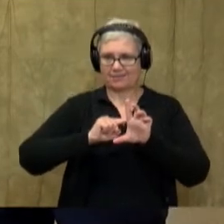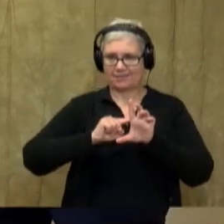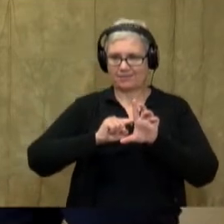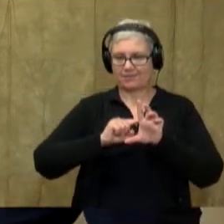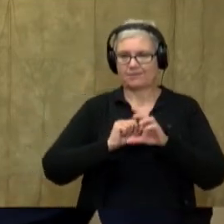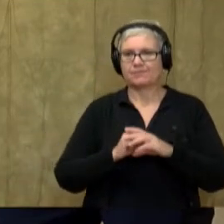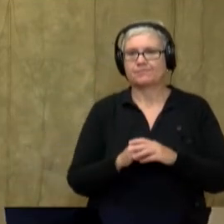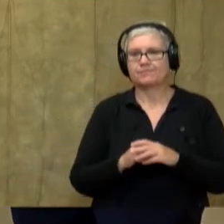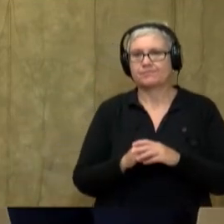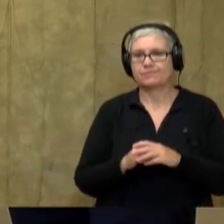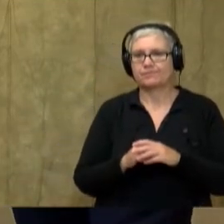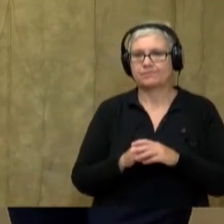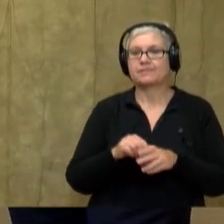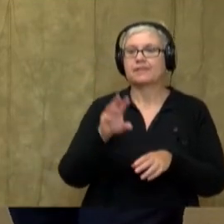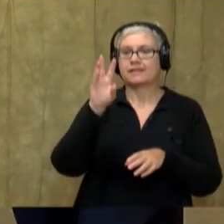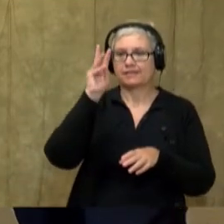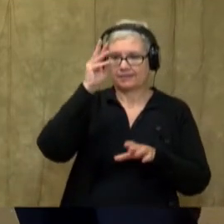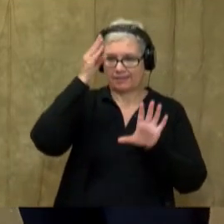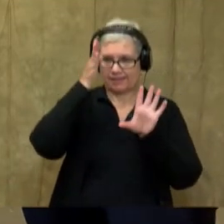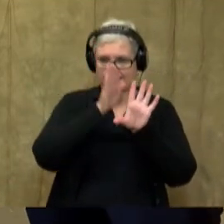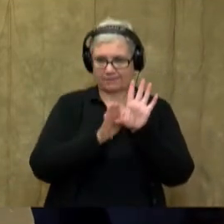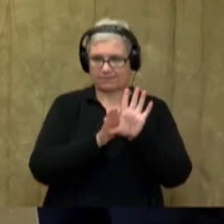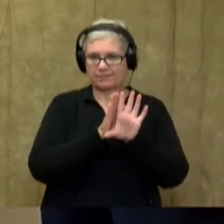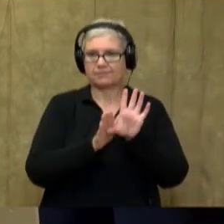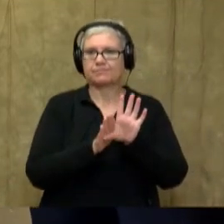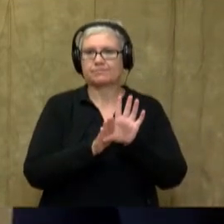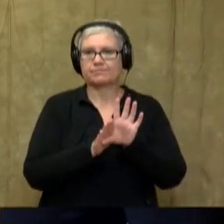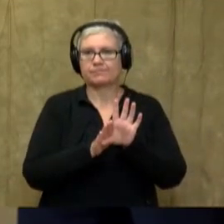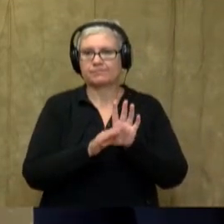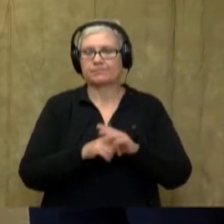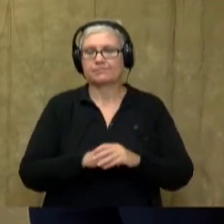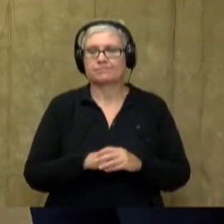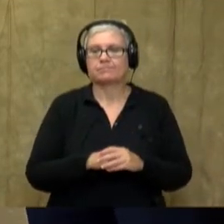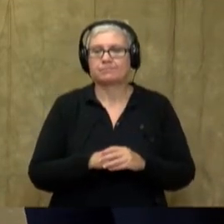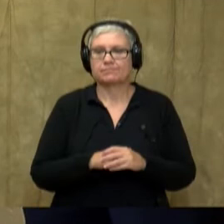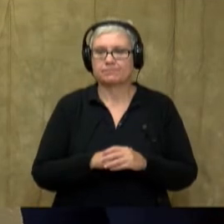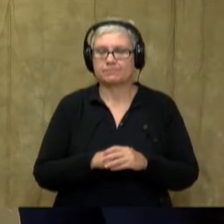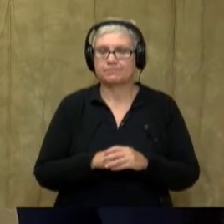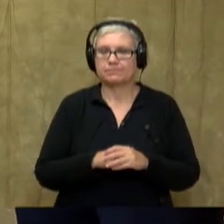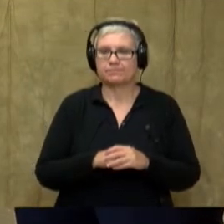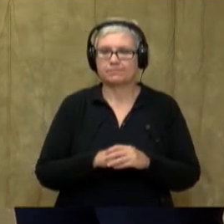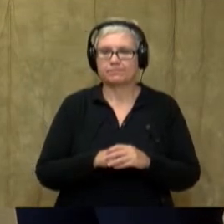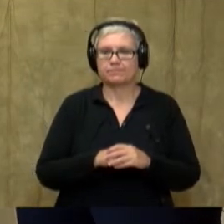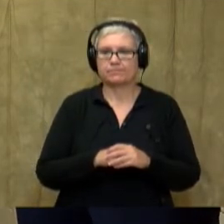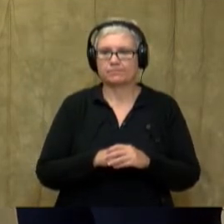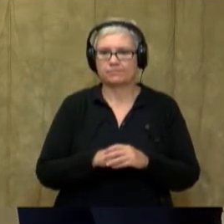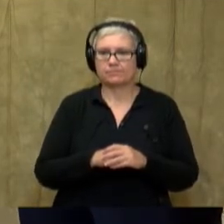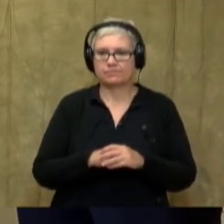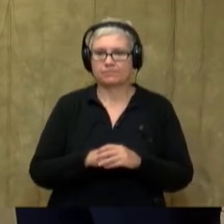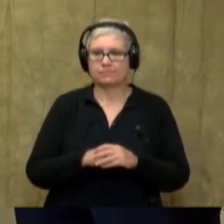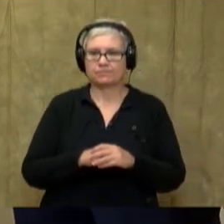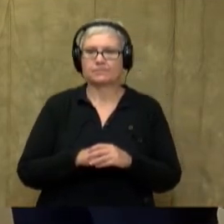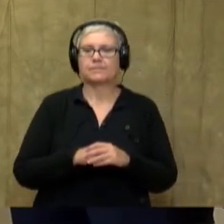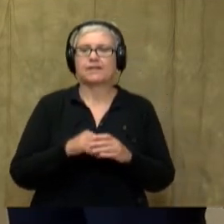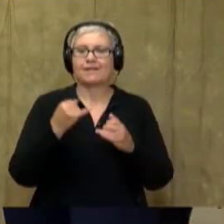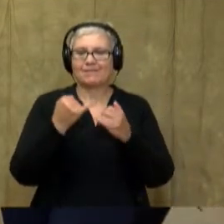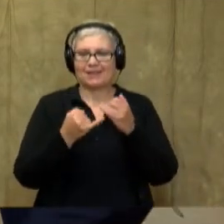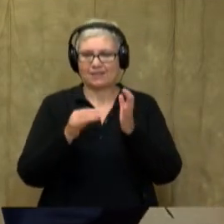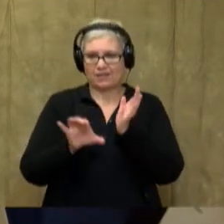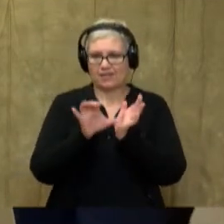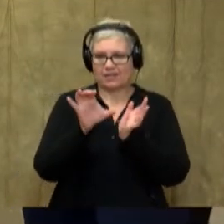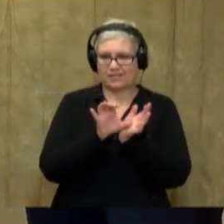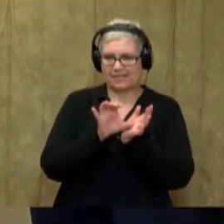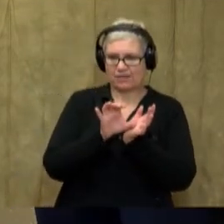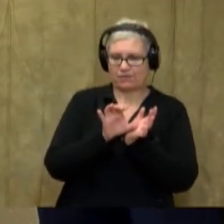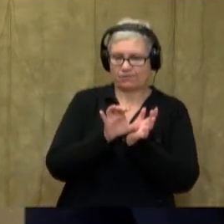a cube has these 6 faces. So that's making sense of that particular expression. And then lastly, this n minus